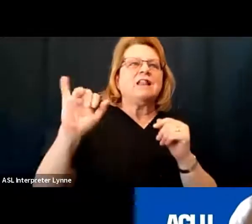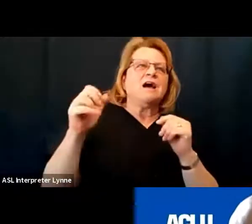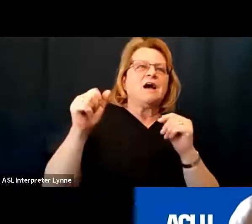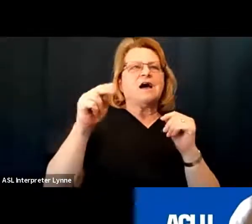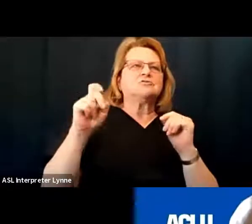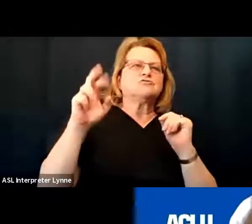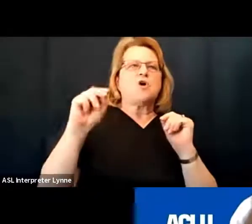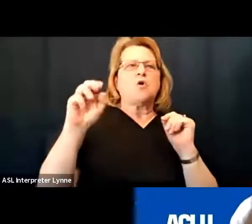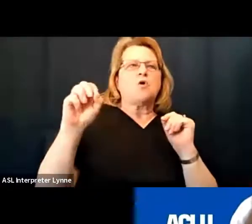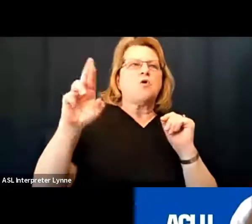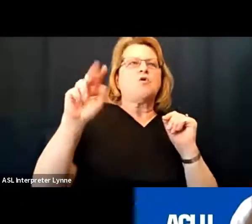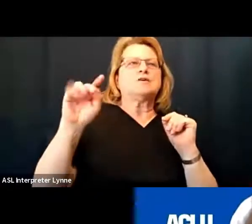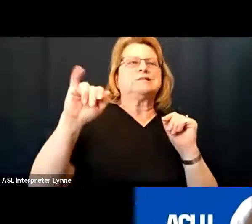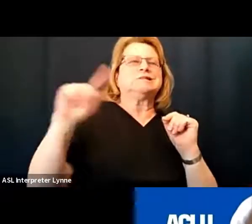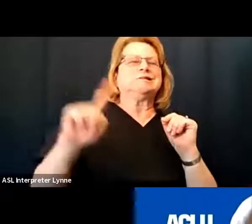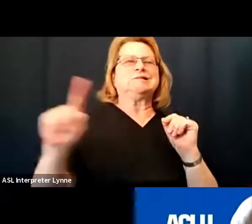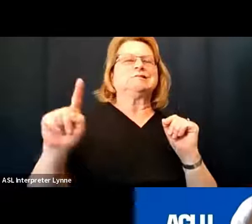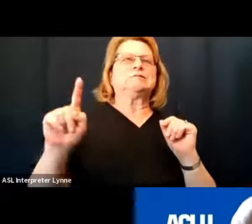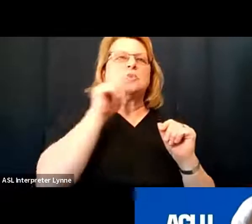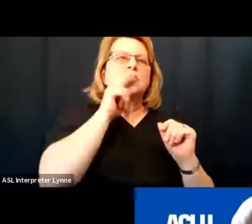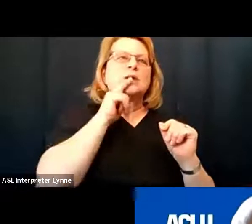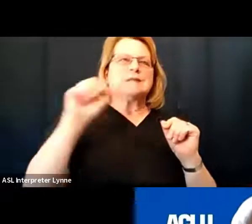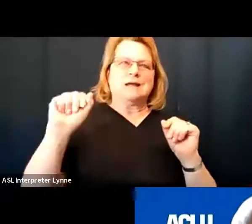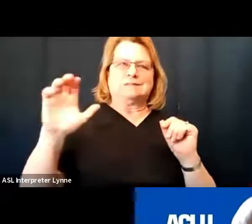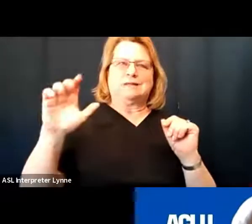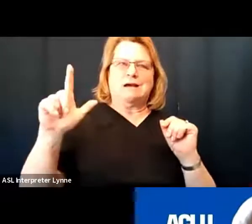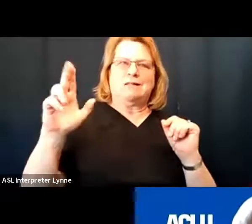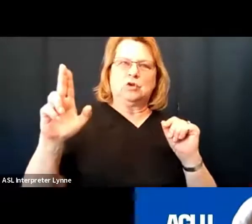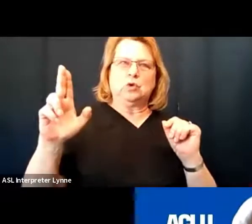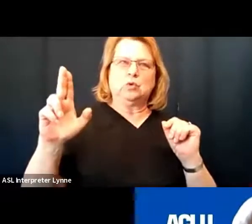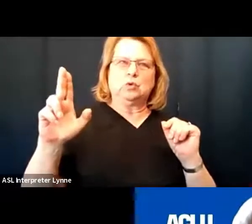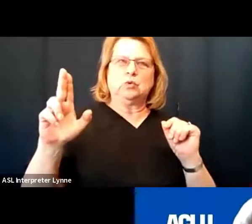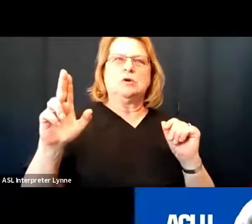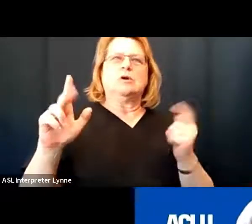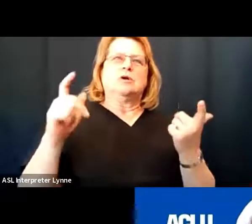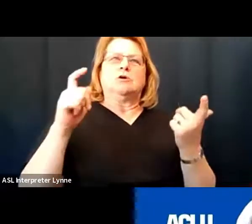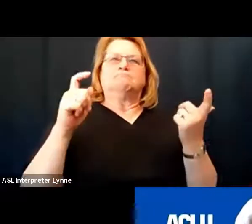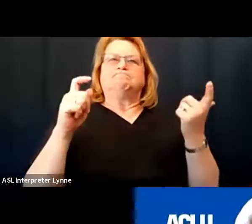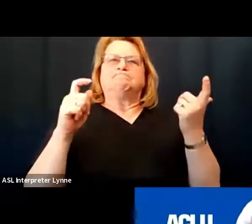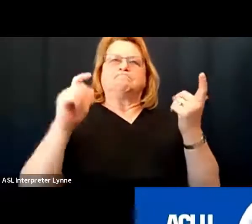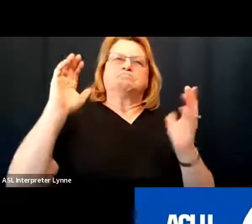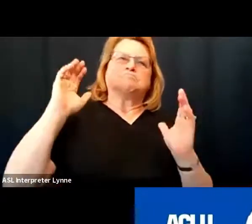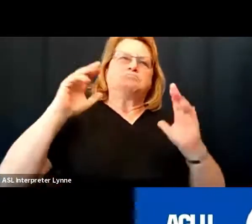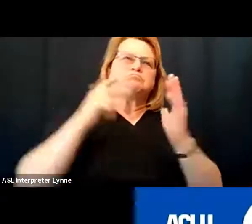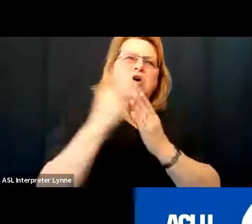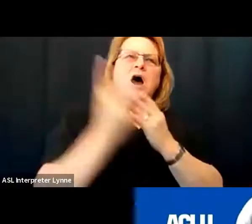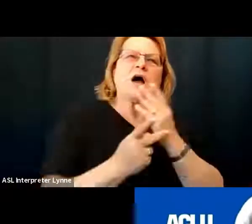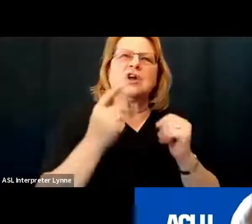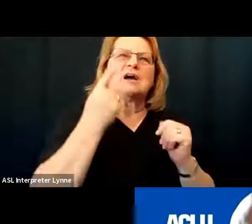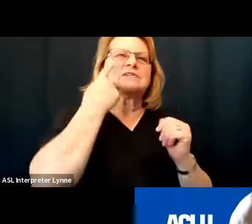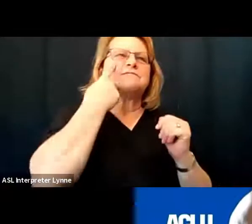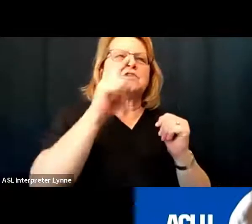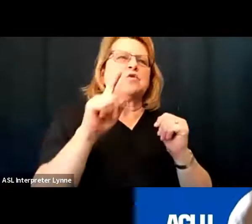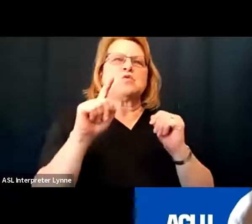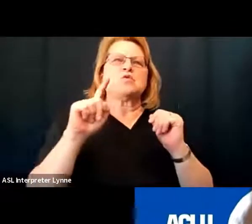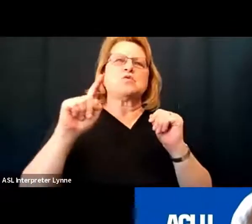ACLU Racial Justice Project. Thank you all for joining us this afternoon for this important and timely